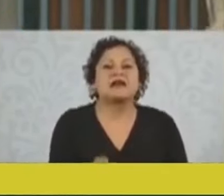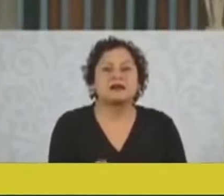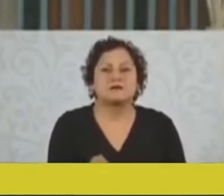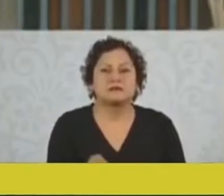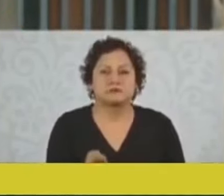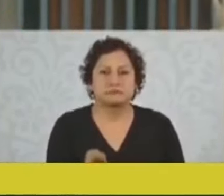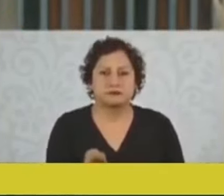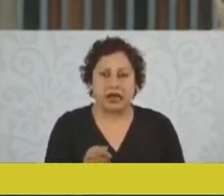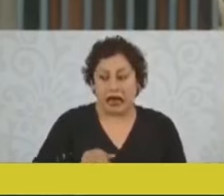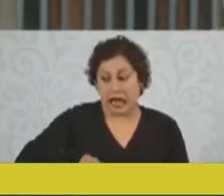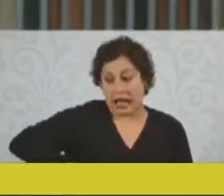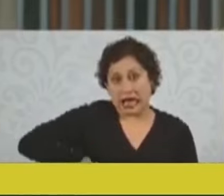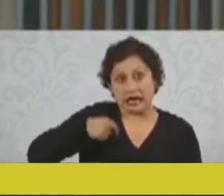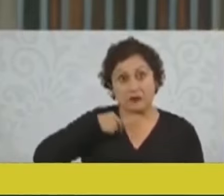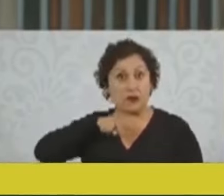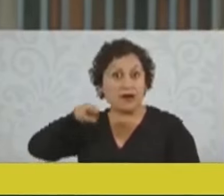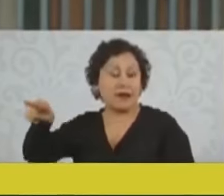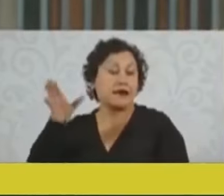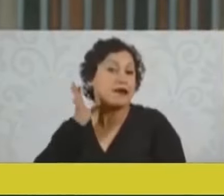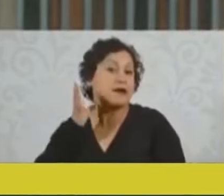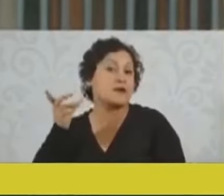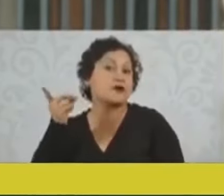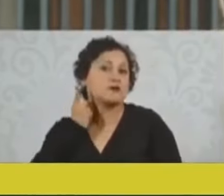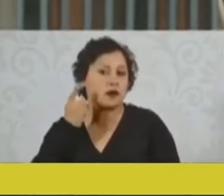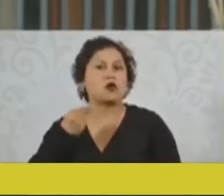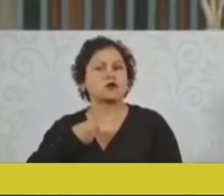as I mentioned in the Congress,